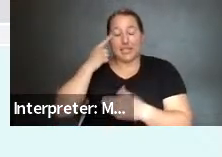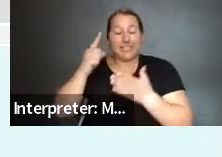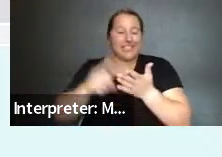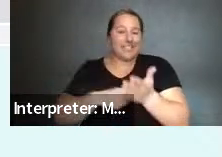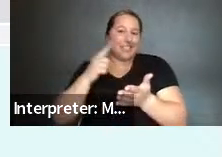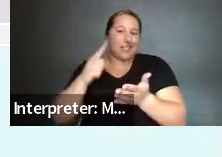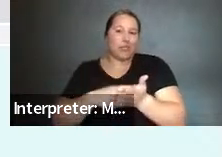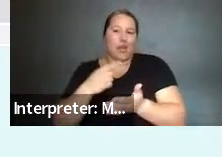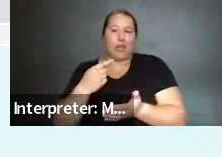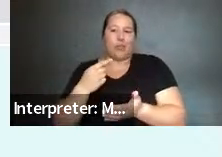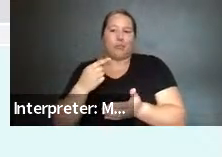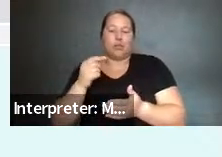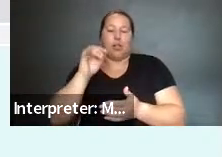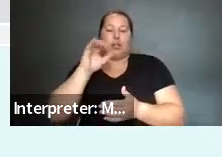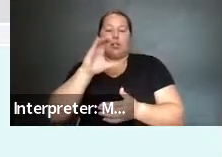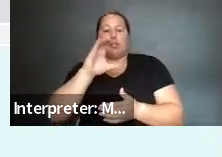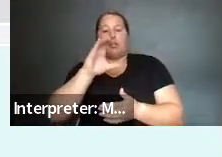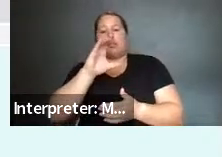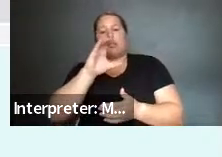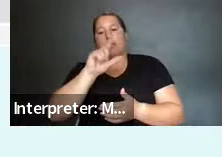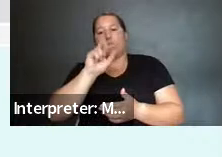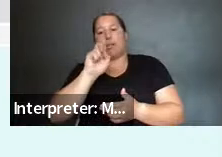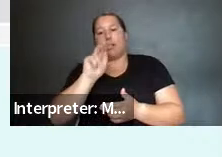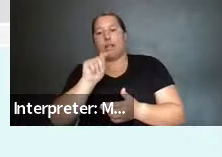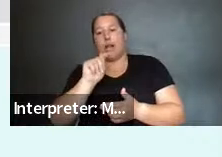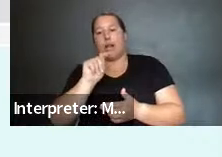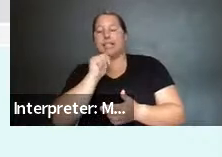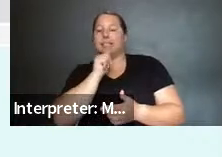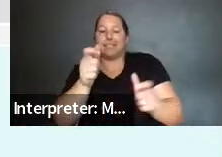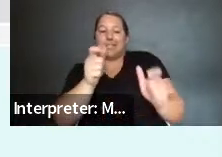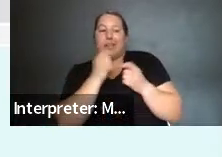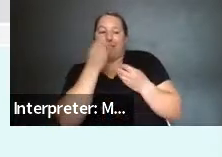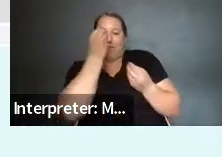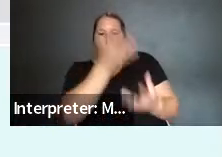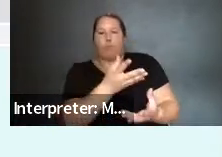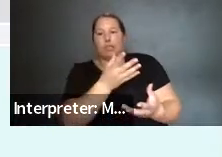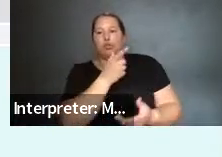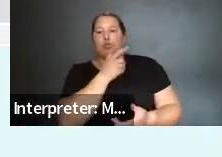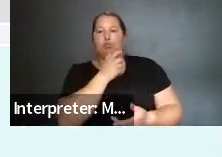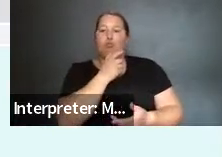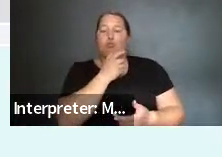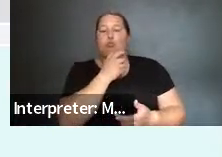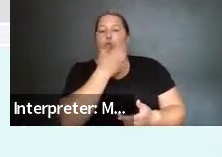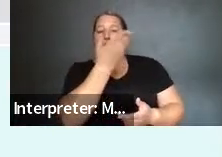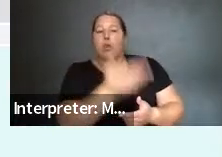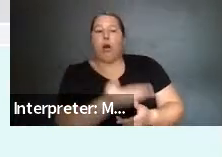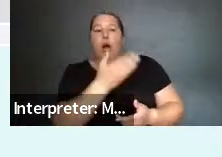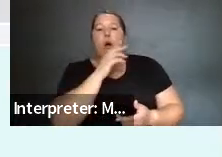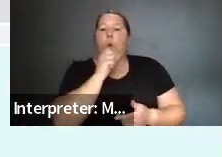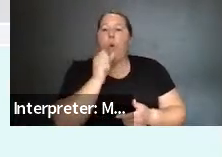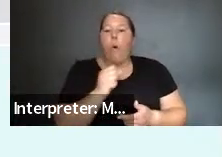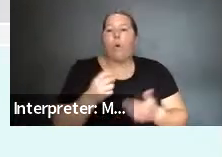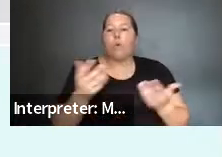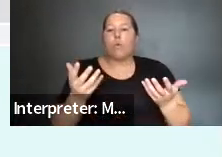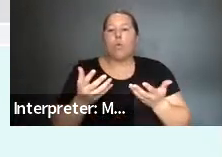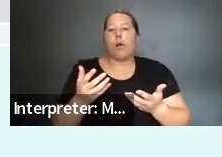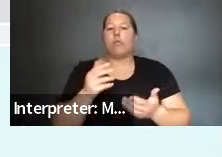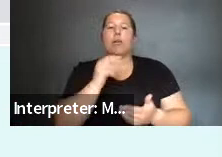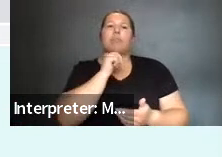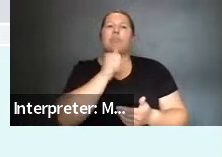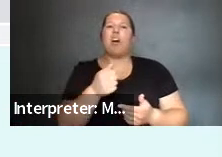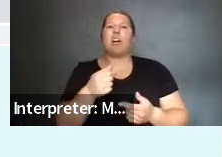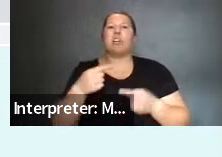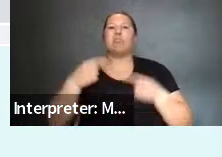from a client. So you can imagine if a person is in crisis, then we're not going to struggle with them to find out what do you